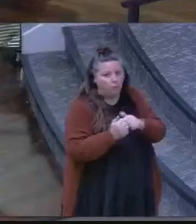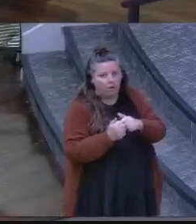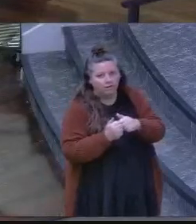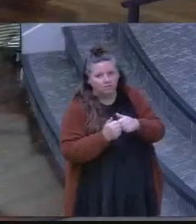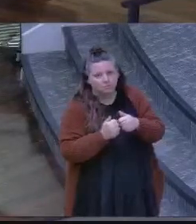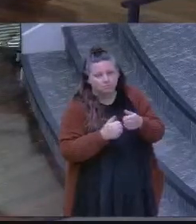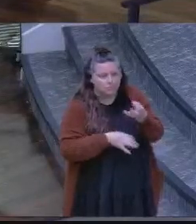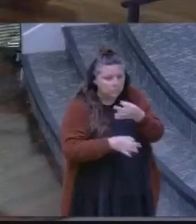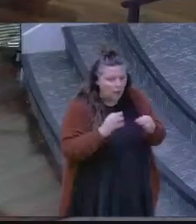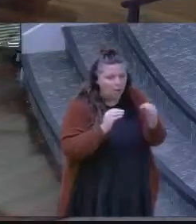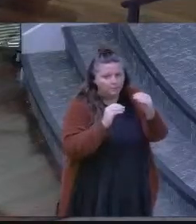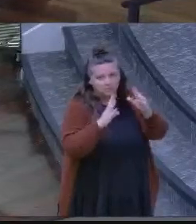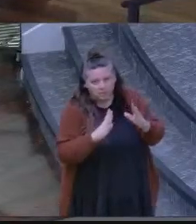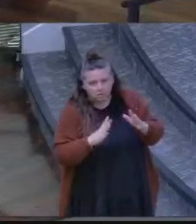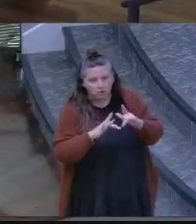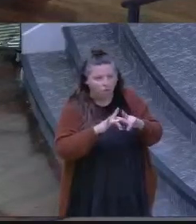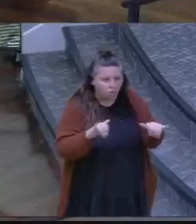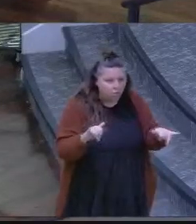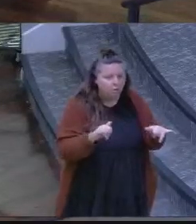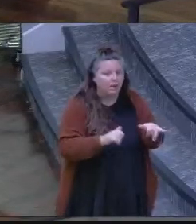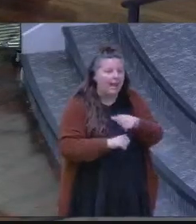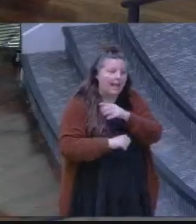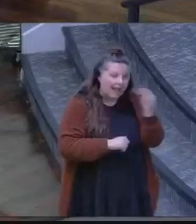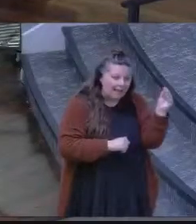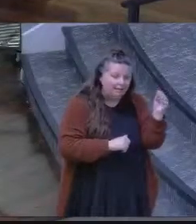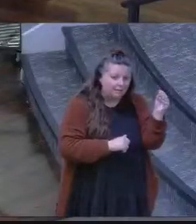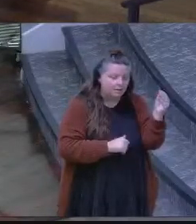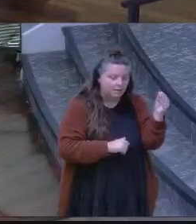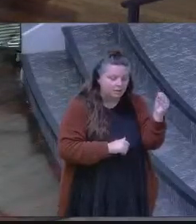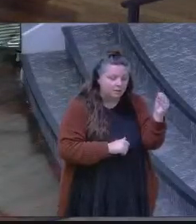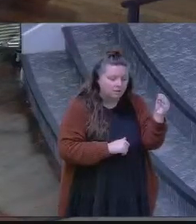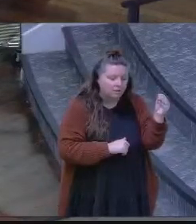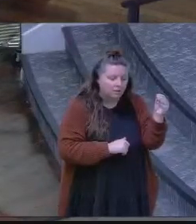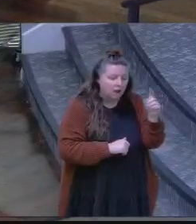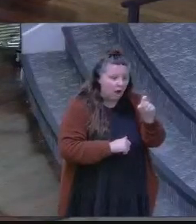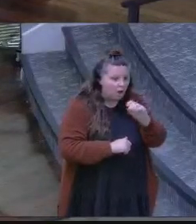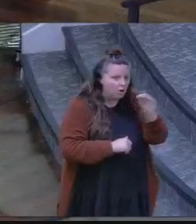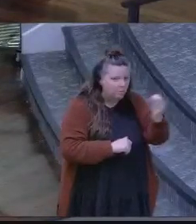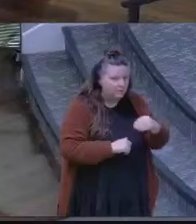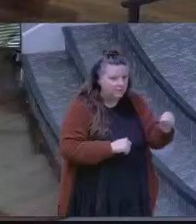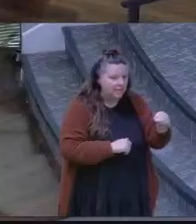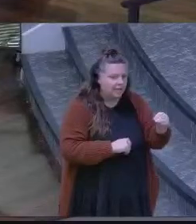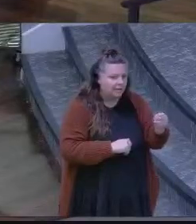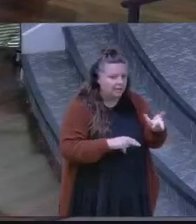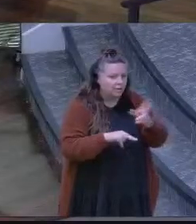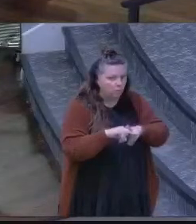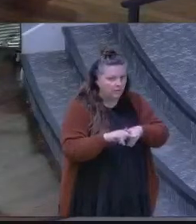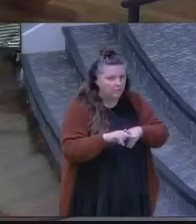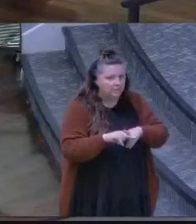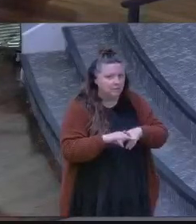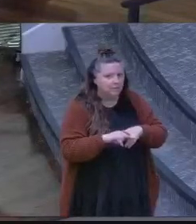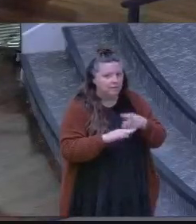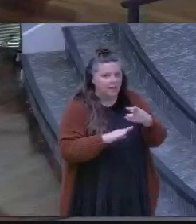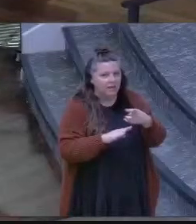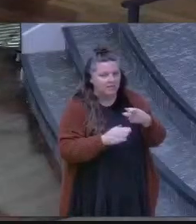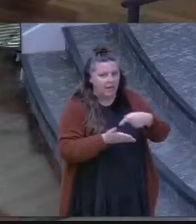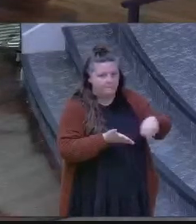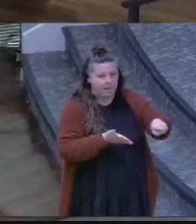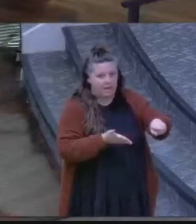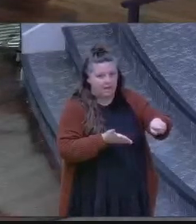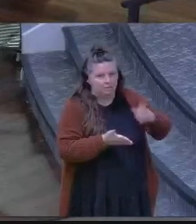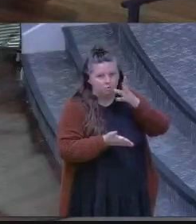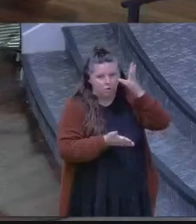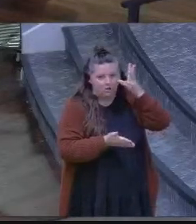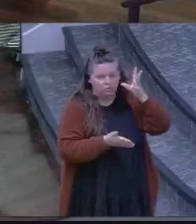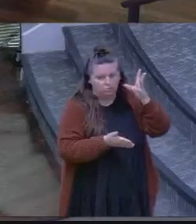nature, as well as a 100% increase in the paid parental leave. So the new law that went in